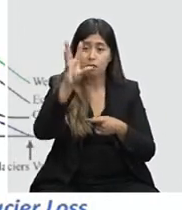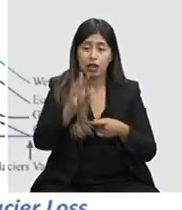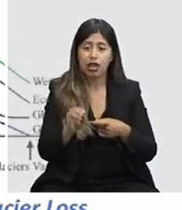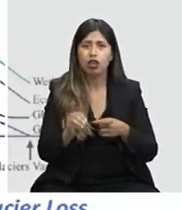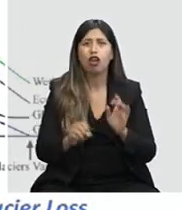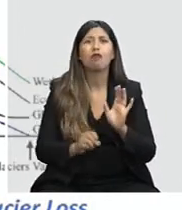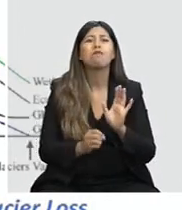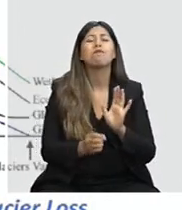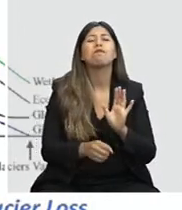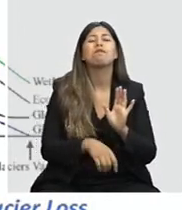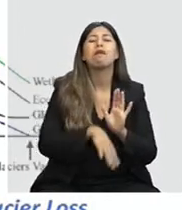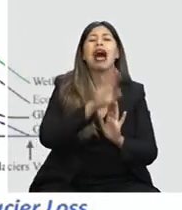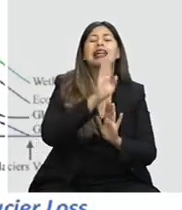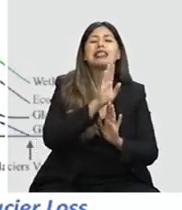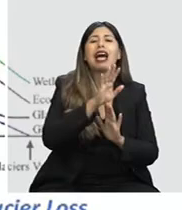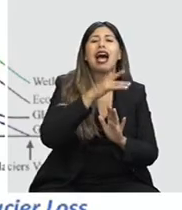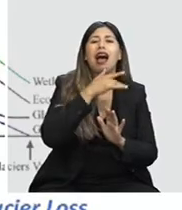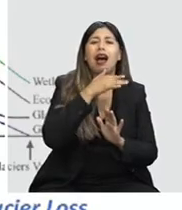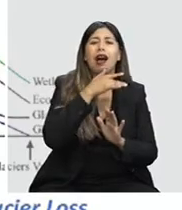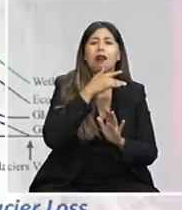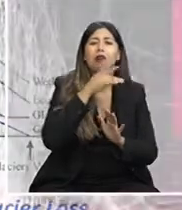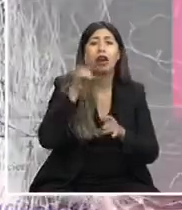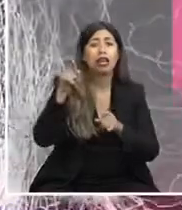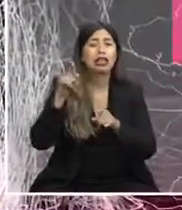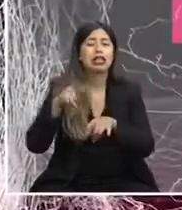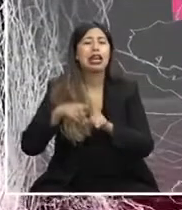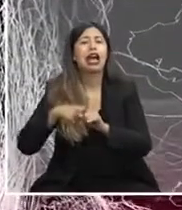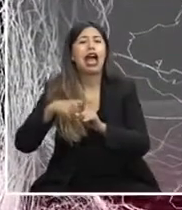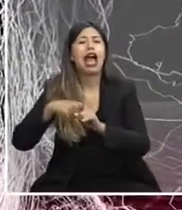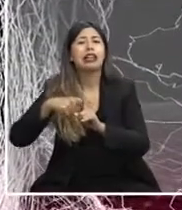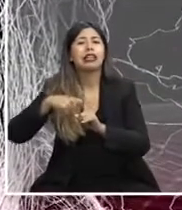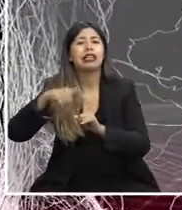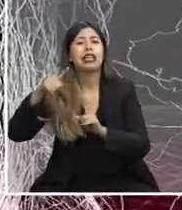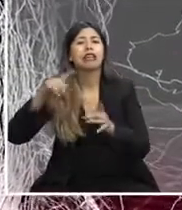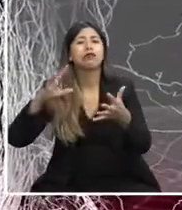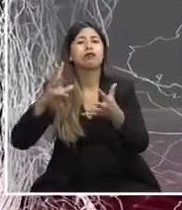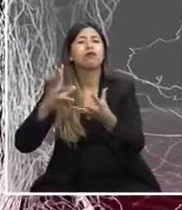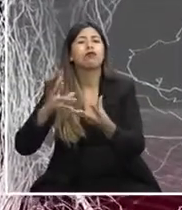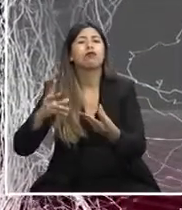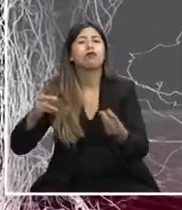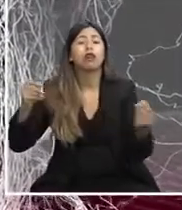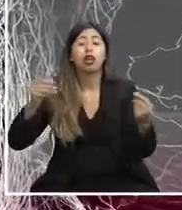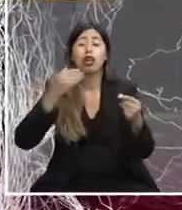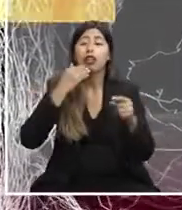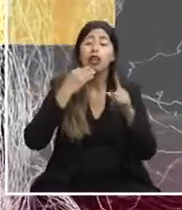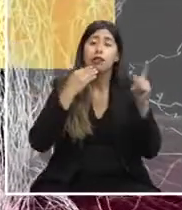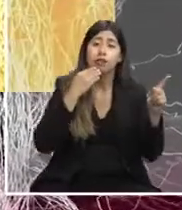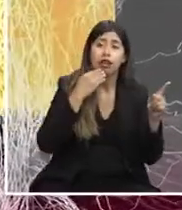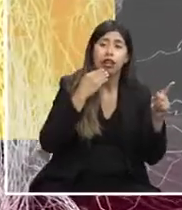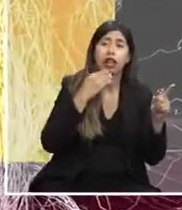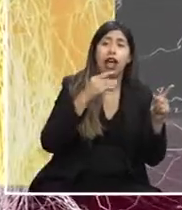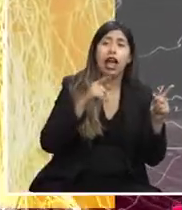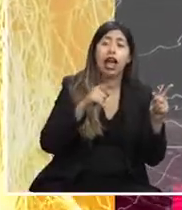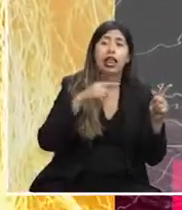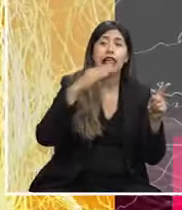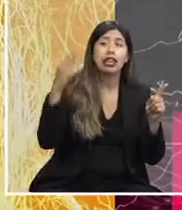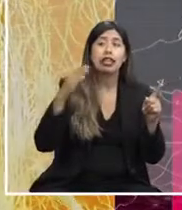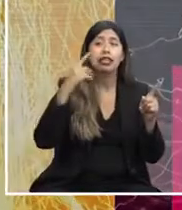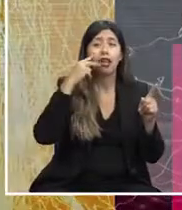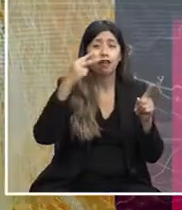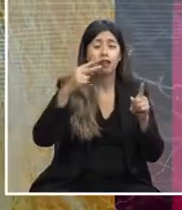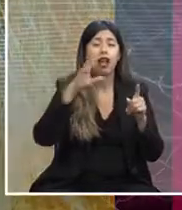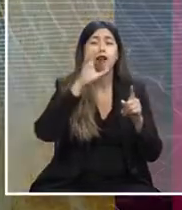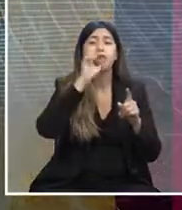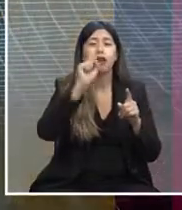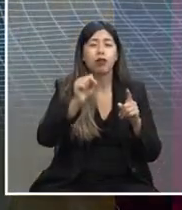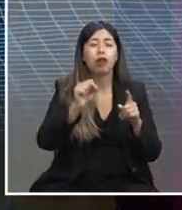and melt rates go up. The Peruvian glaciers on the right here, they're in the opposite part of that curve. They've reached such a small size now that